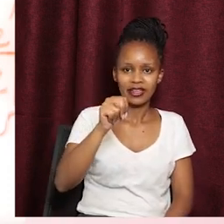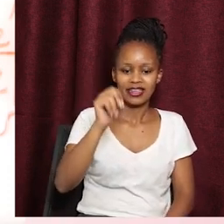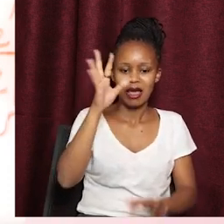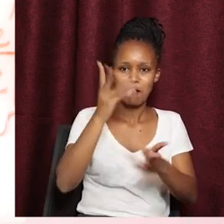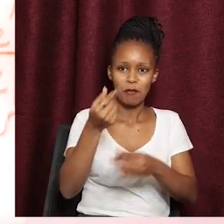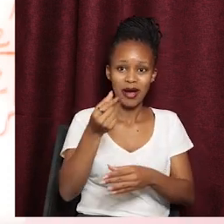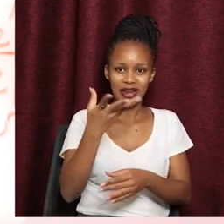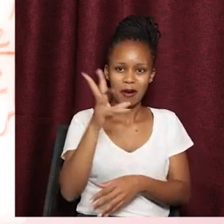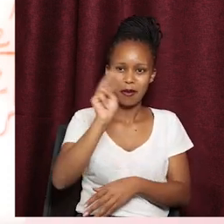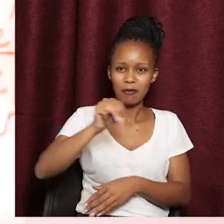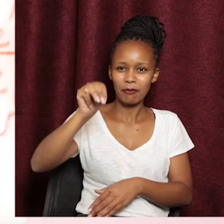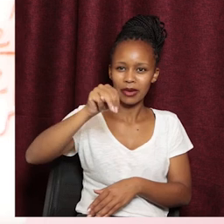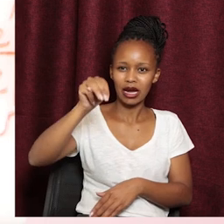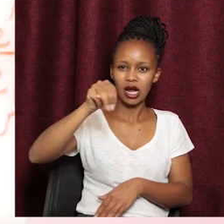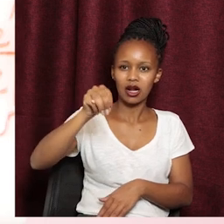Coffins.